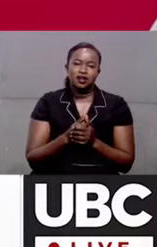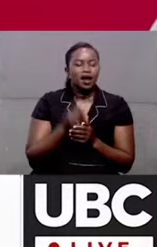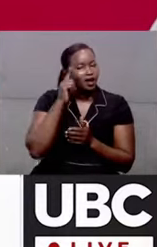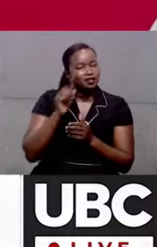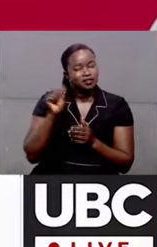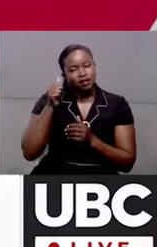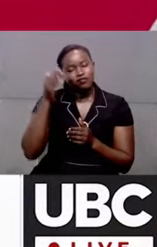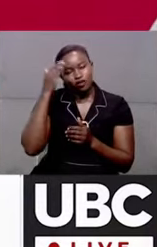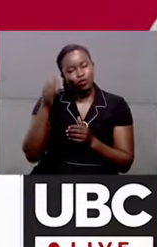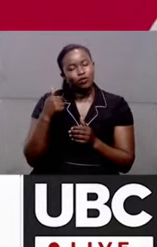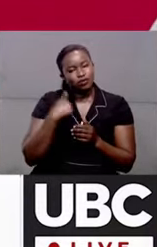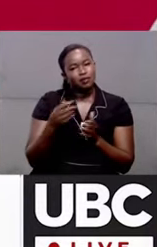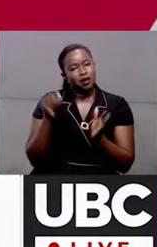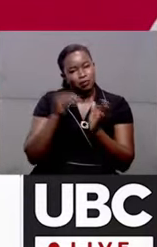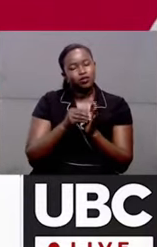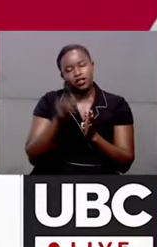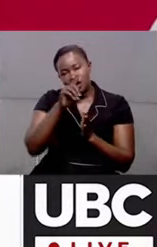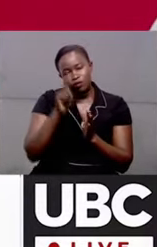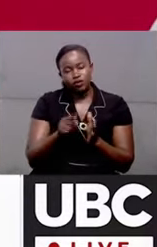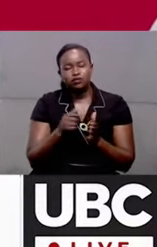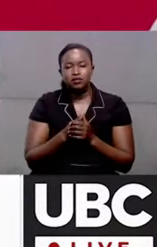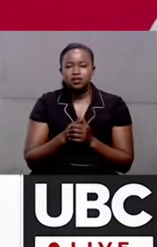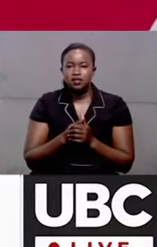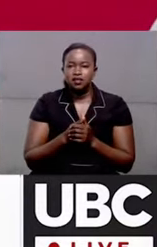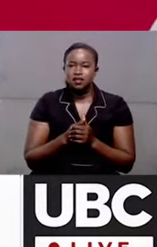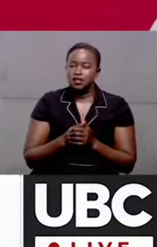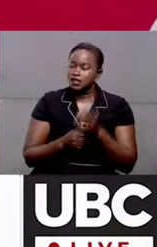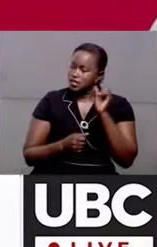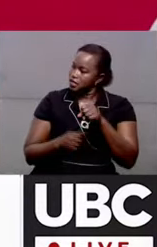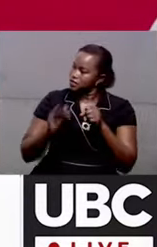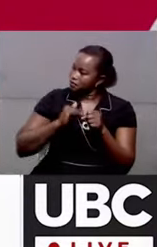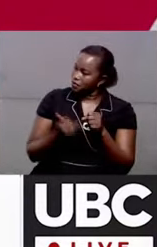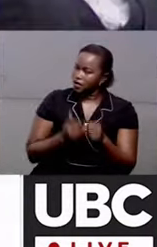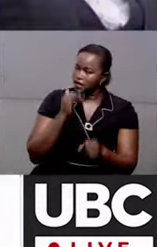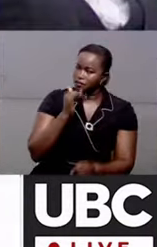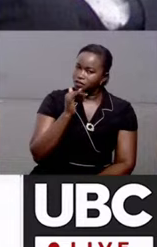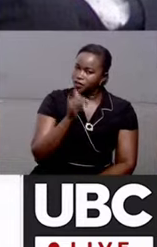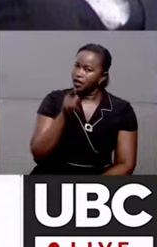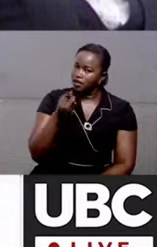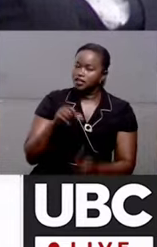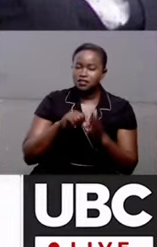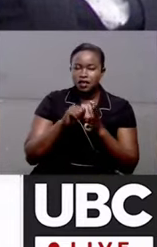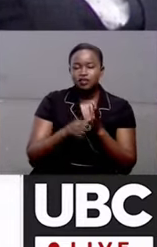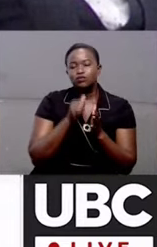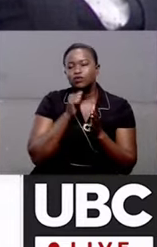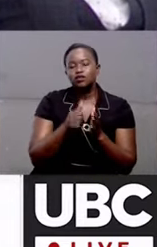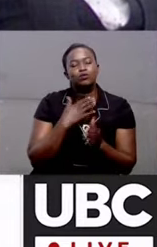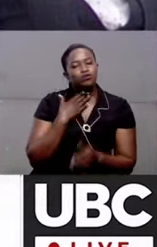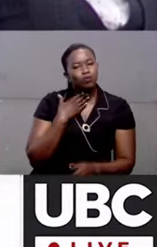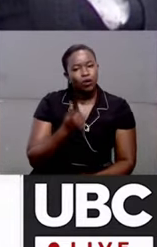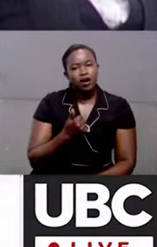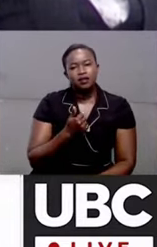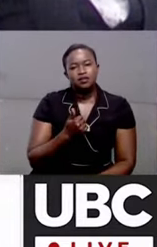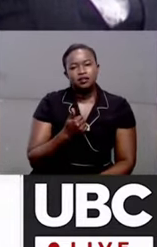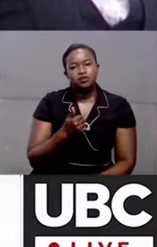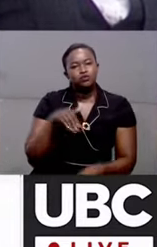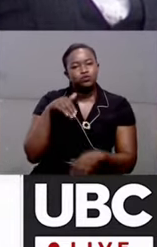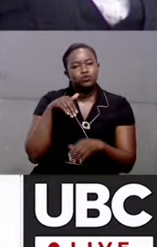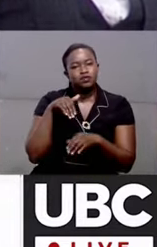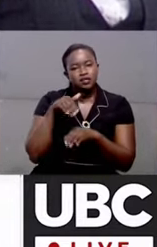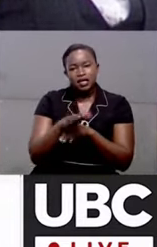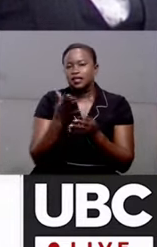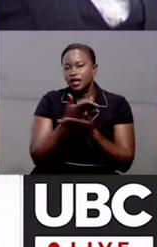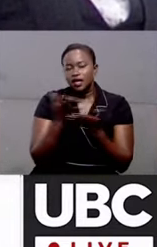Yeah. I've been long enough here, you know. Madam Speaker, in this case now, we don't want also to send information that has not